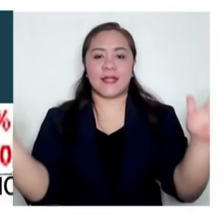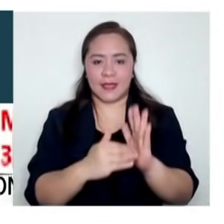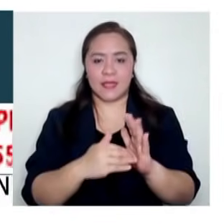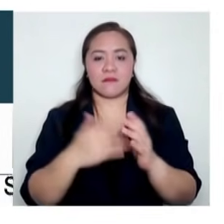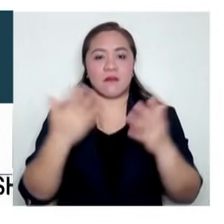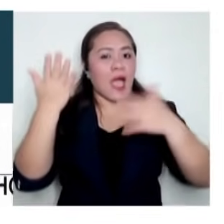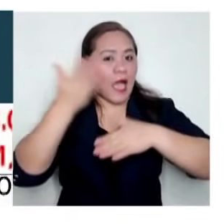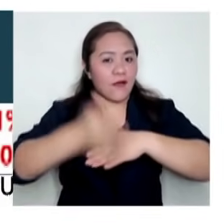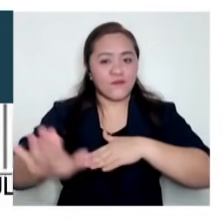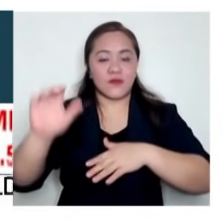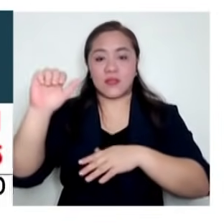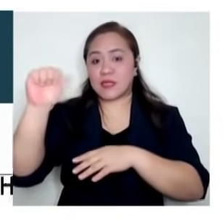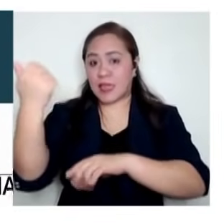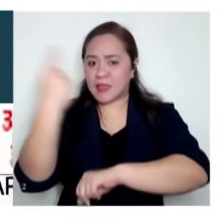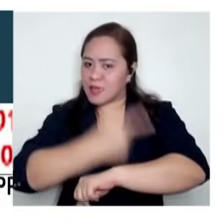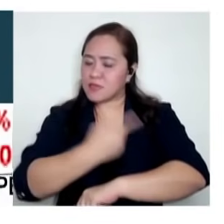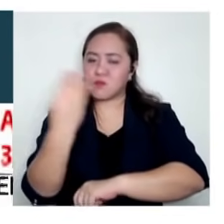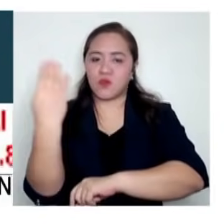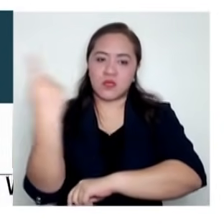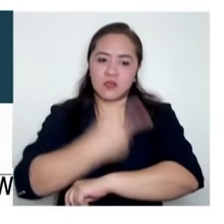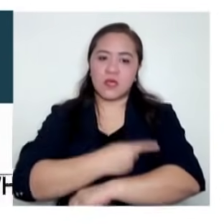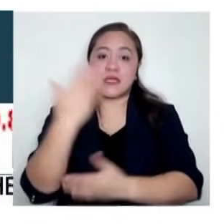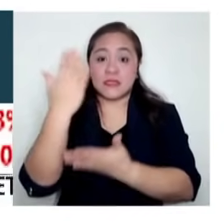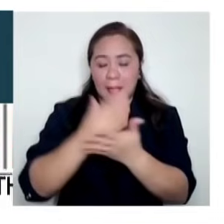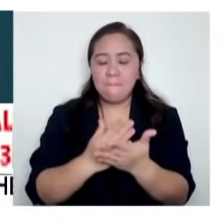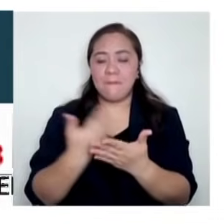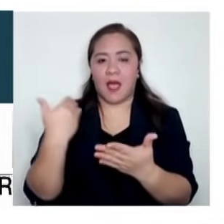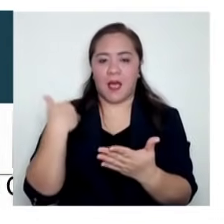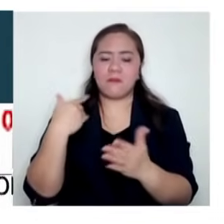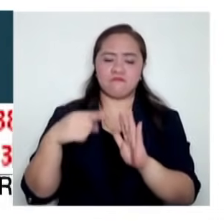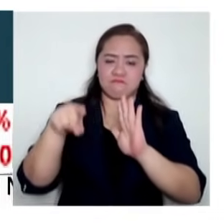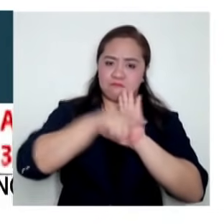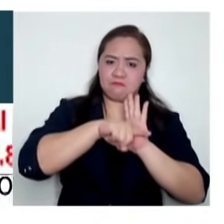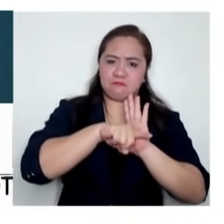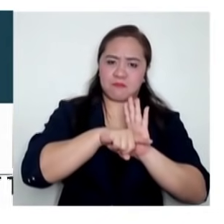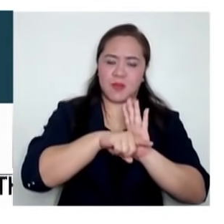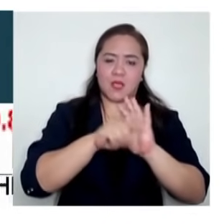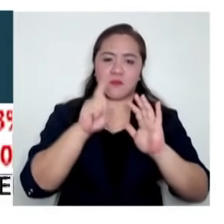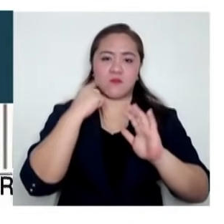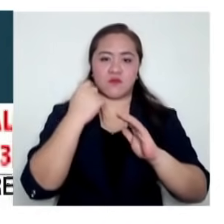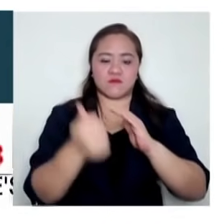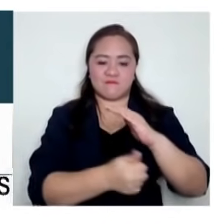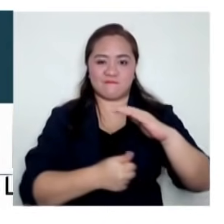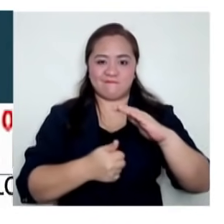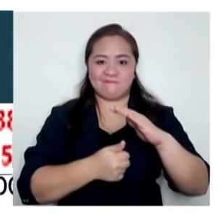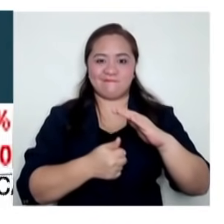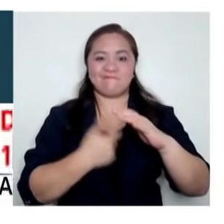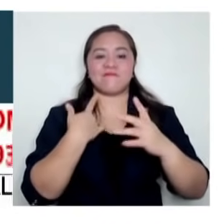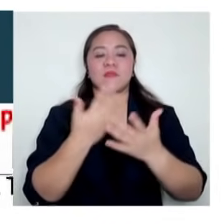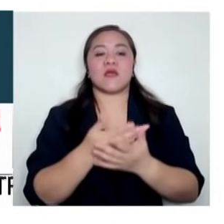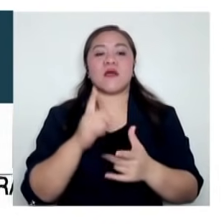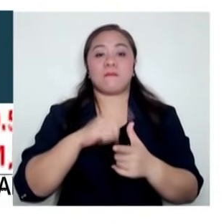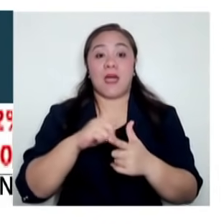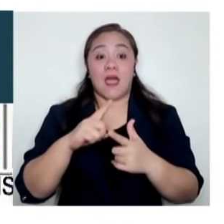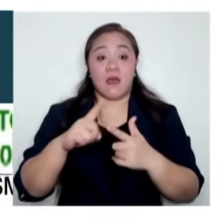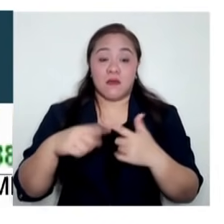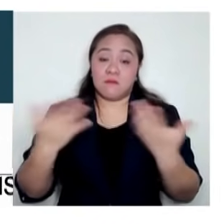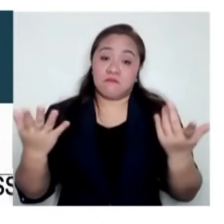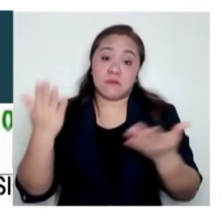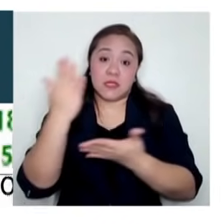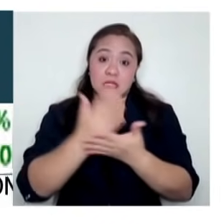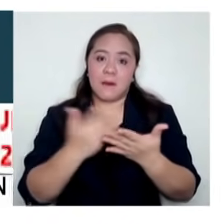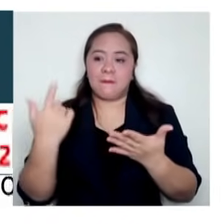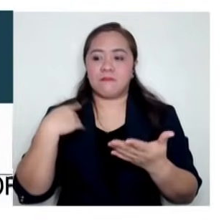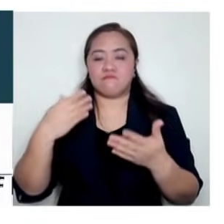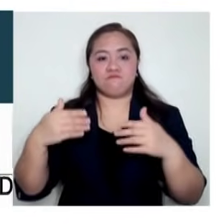days. So some of them would have this negative test after their quarantine or isolation. Some of them would just be discharged without having